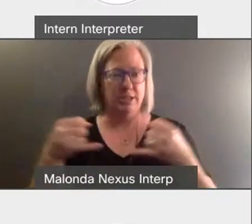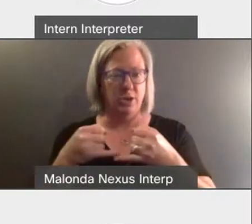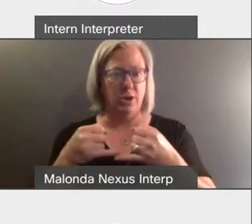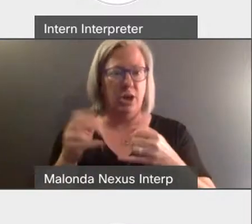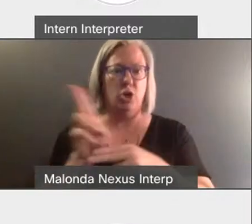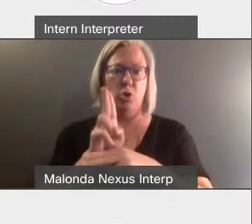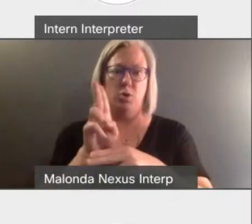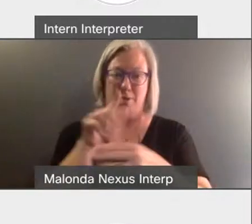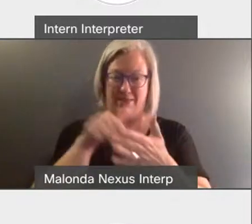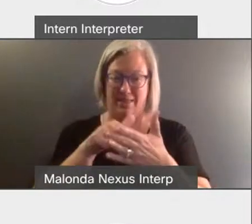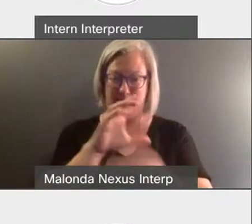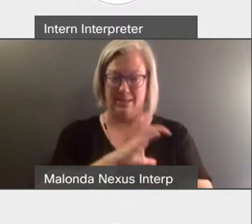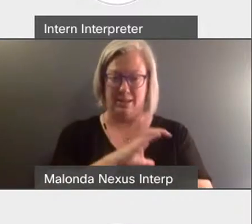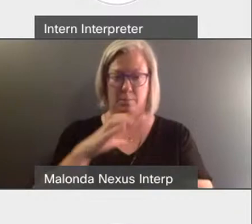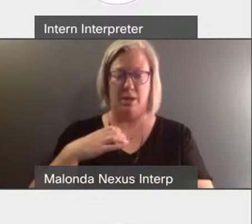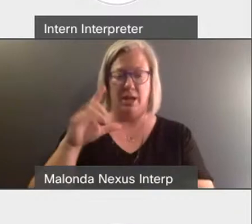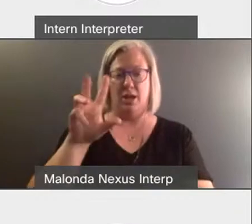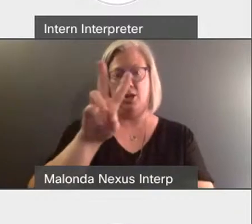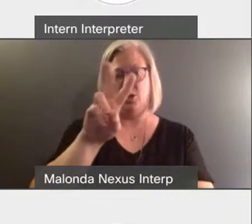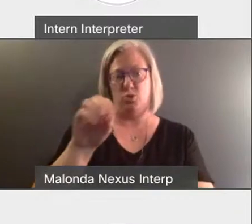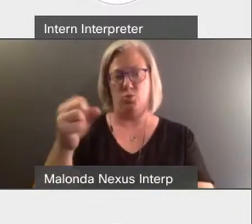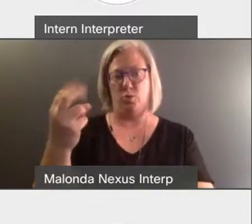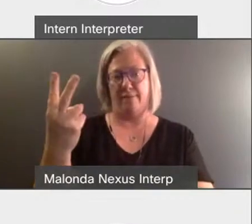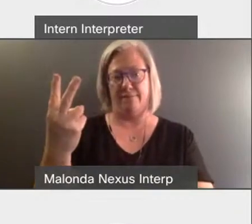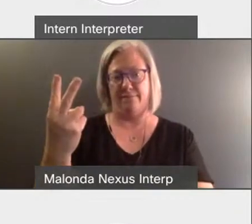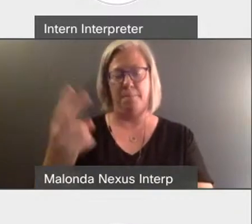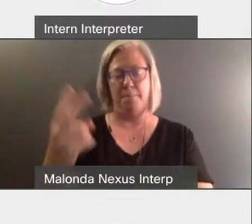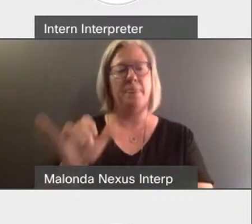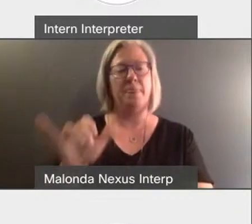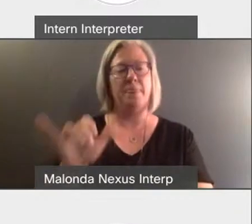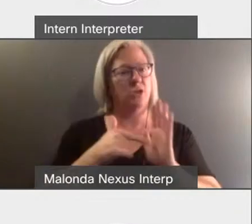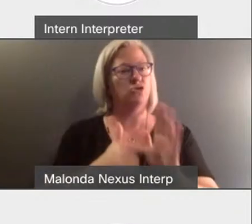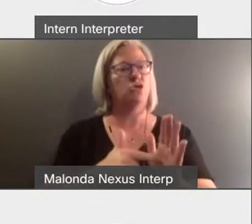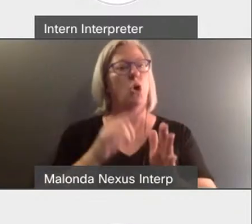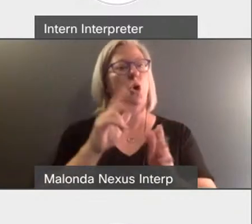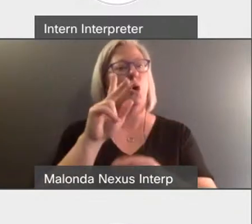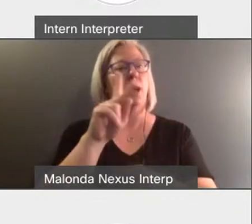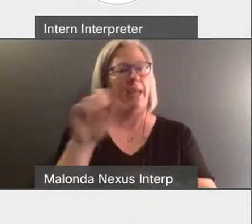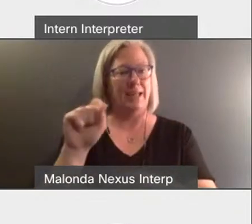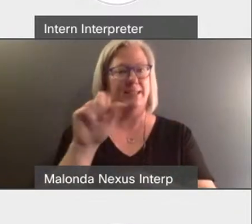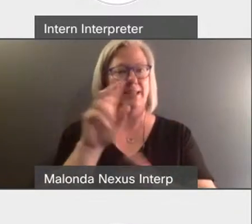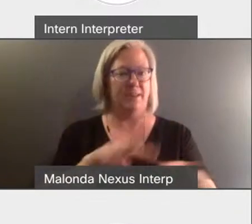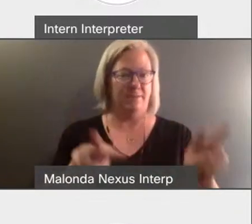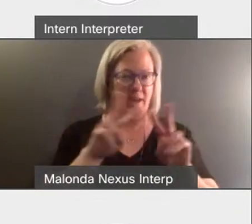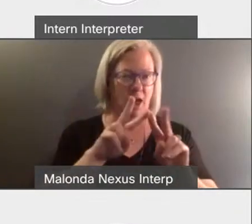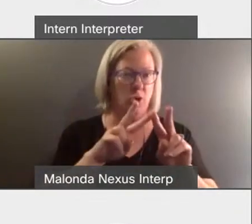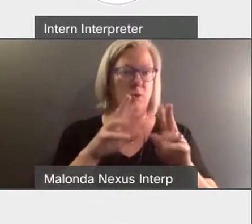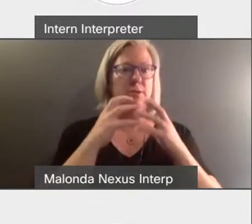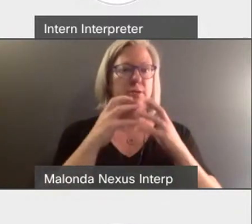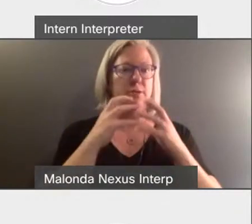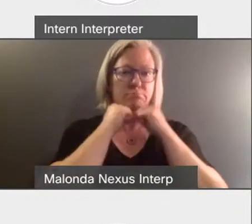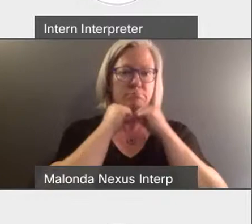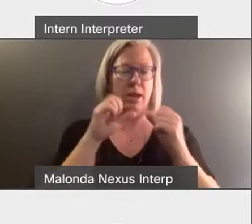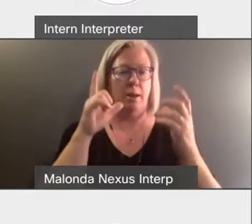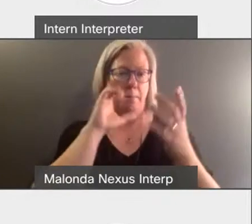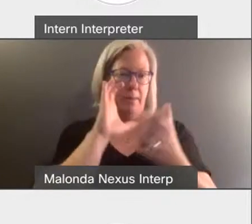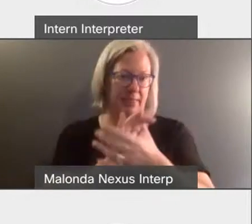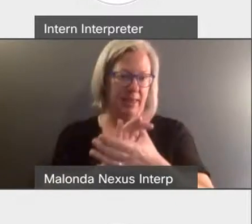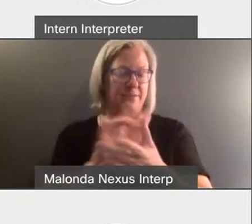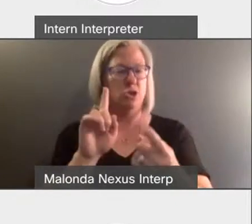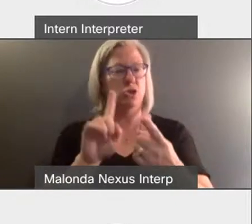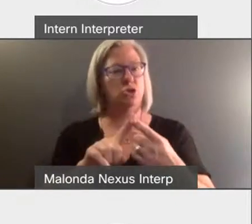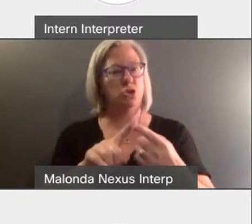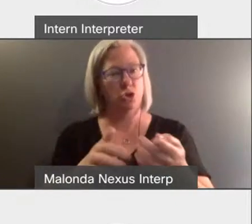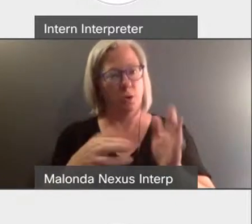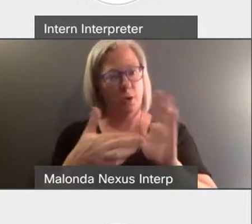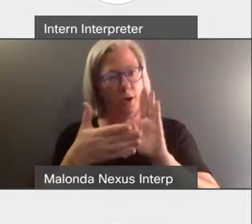committee in 2012. They reflect core Kansas values and beliefs central to protecting our rights to